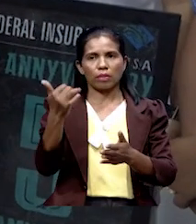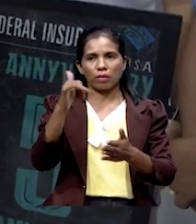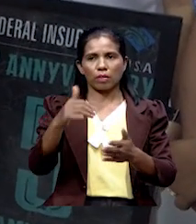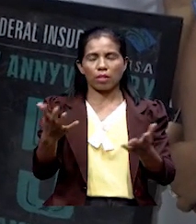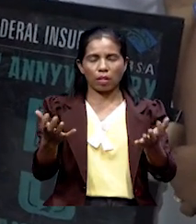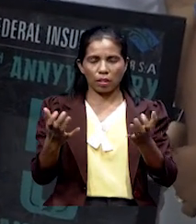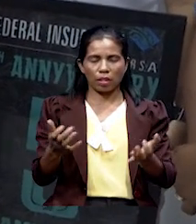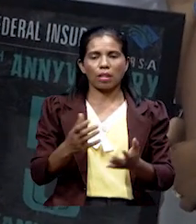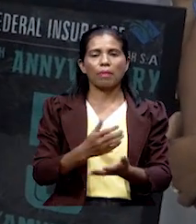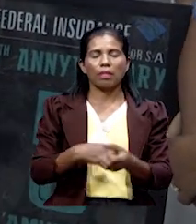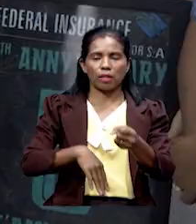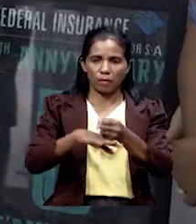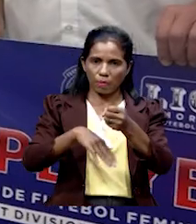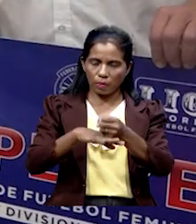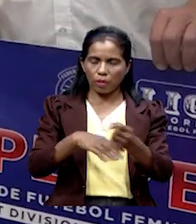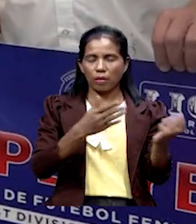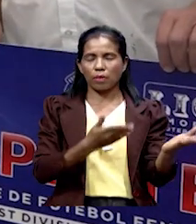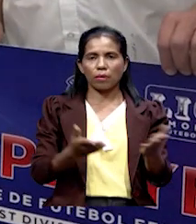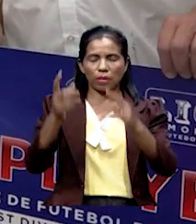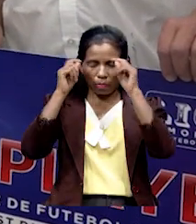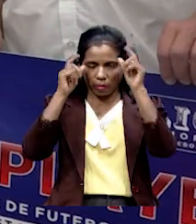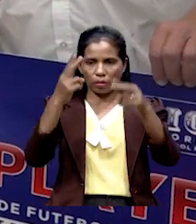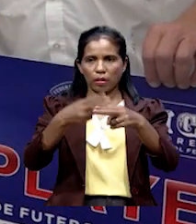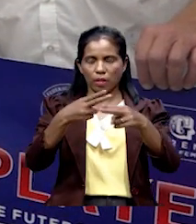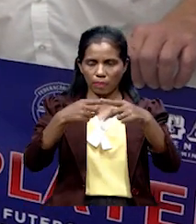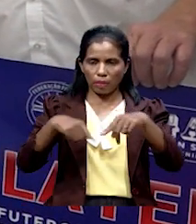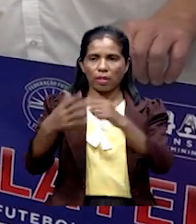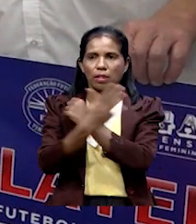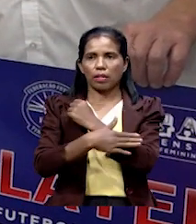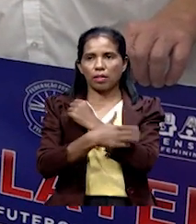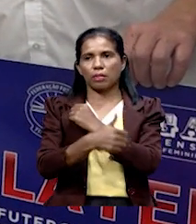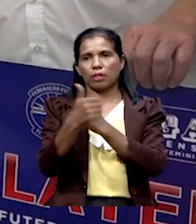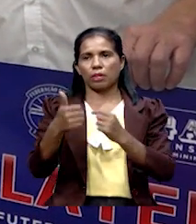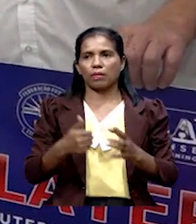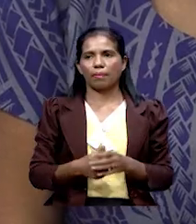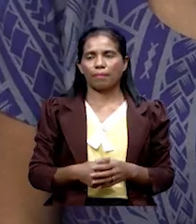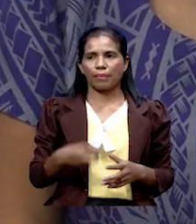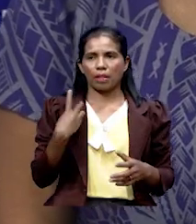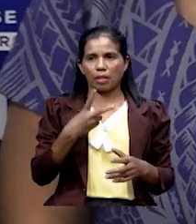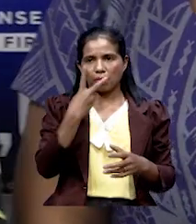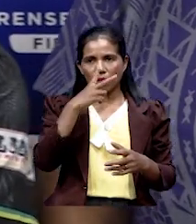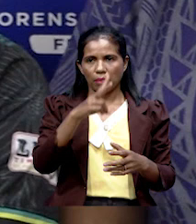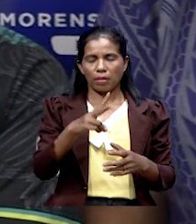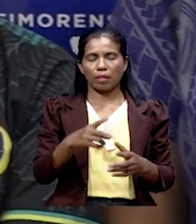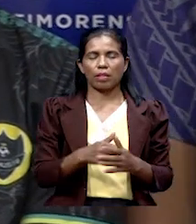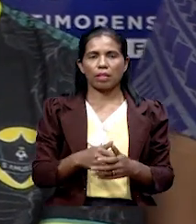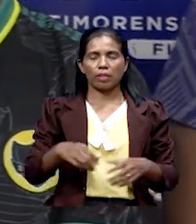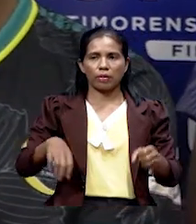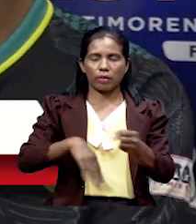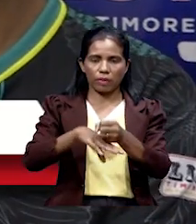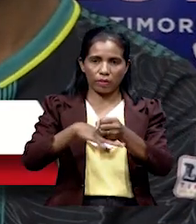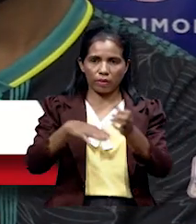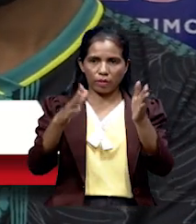talento ba futebol, ato bela lori Timor-Leste nianaran ba reliur. Esa hareba aminye jogador sira atu bele dihans pone